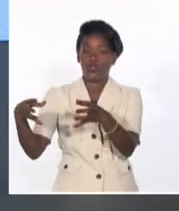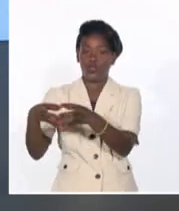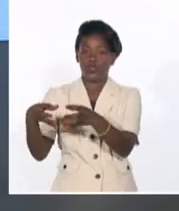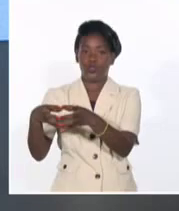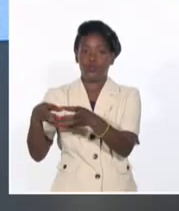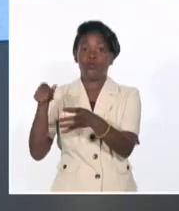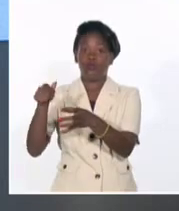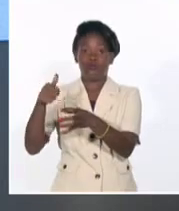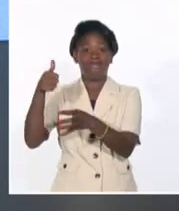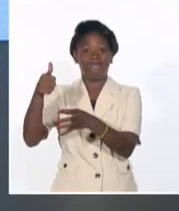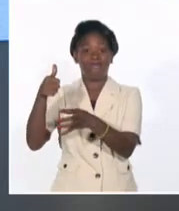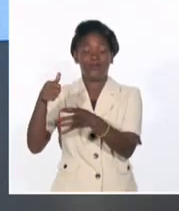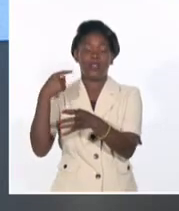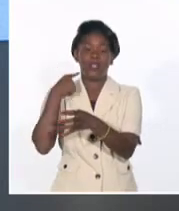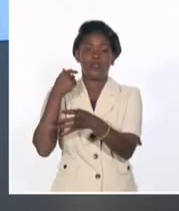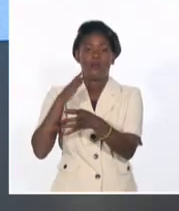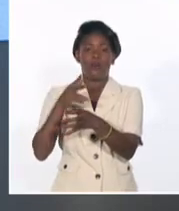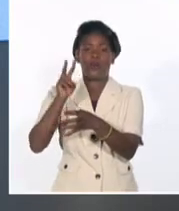en el año